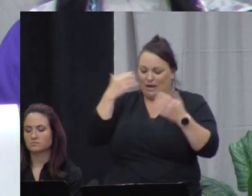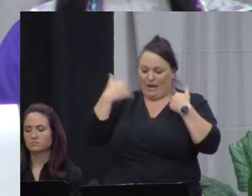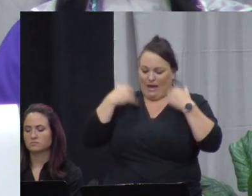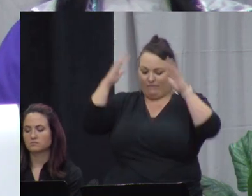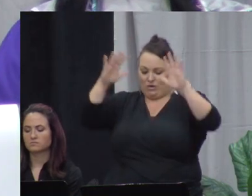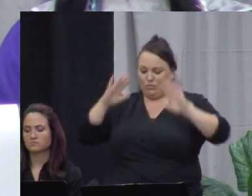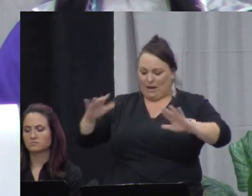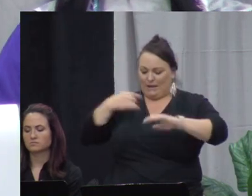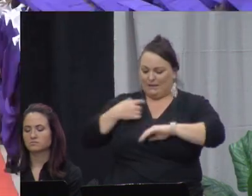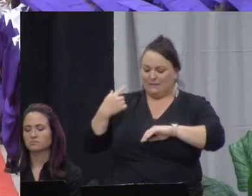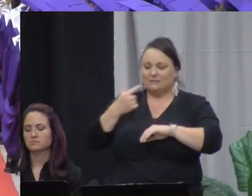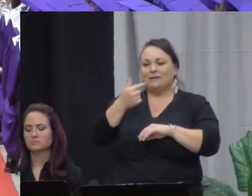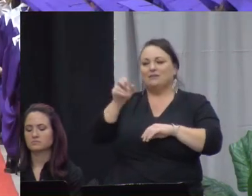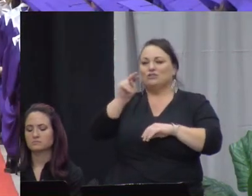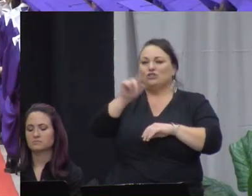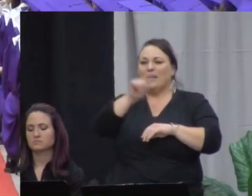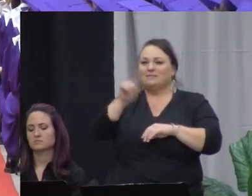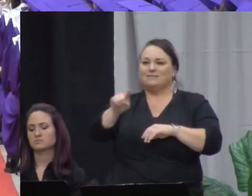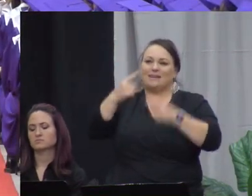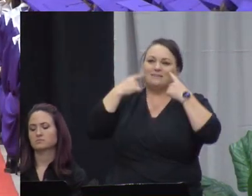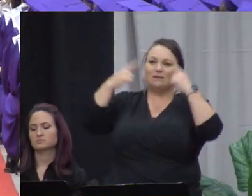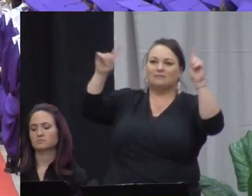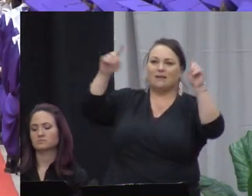in history.